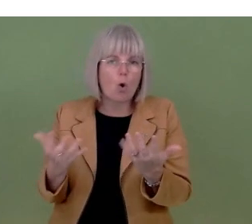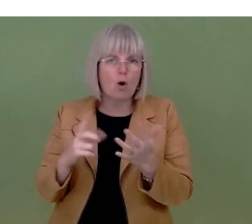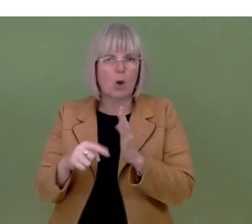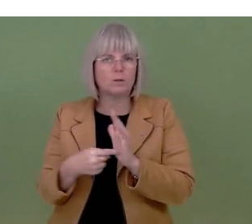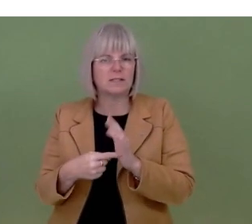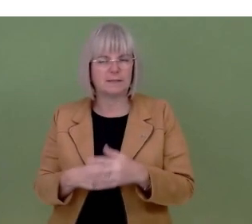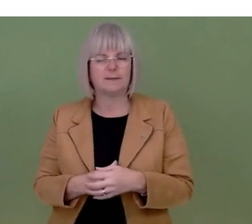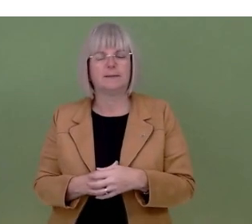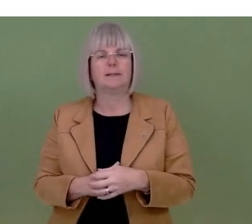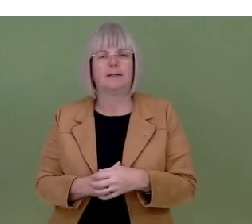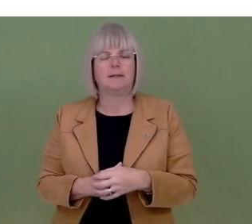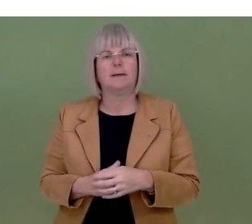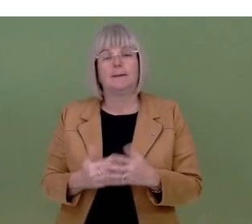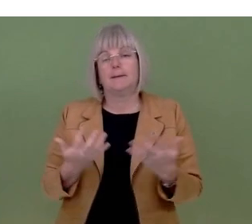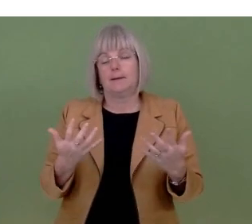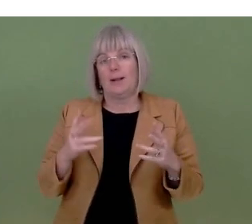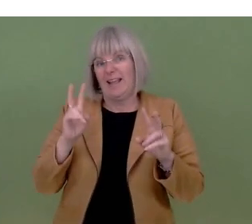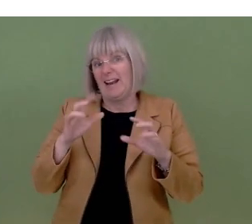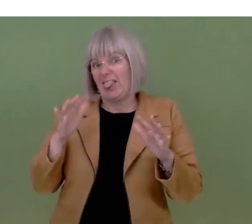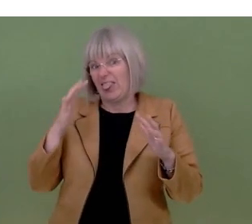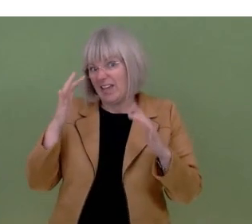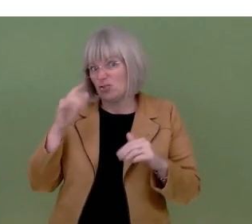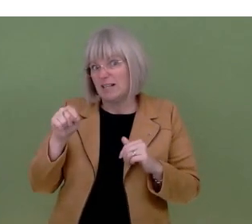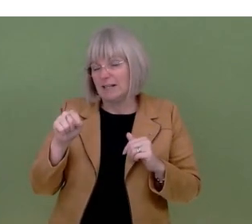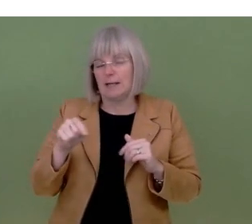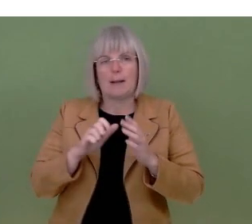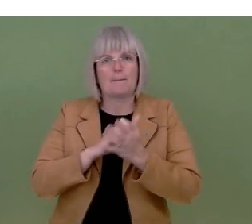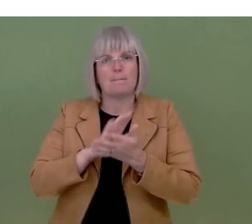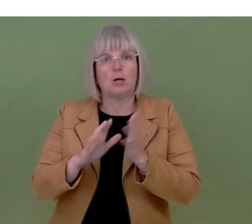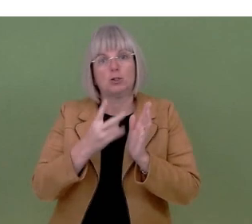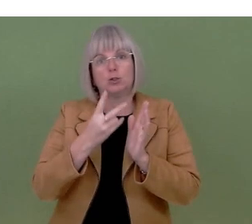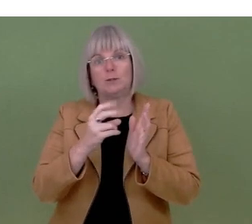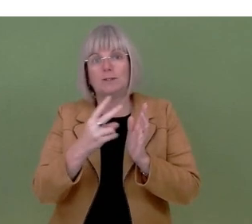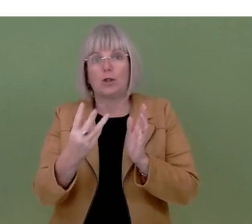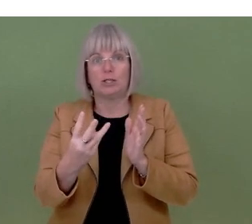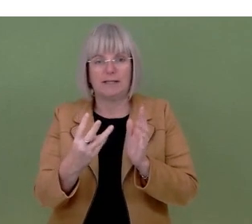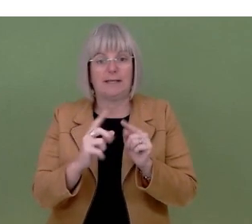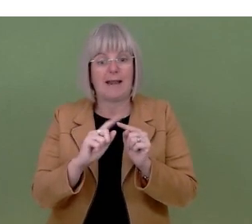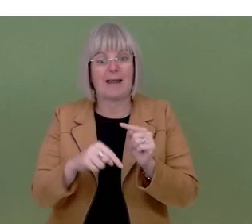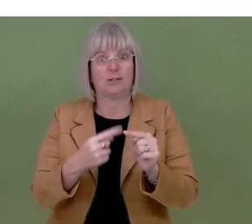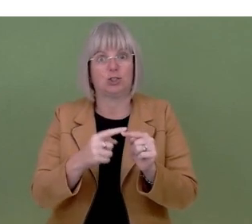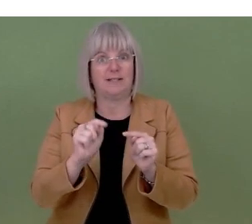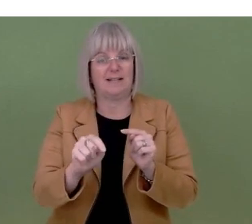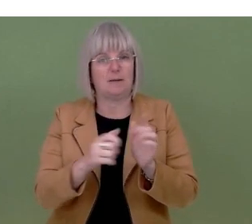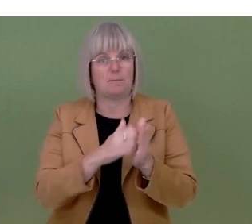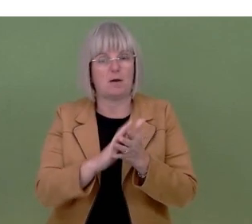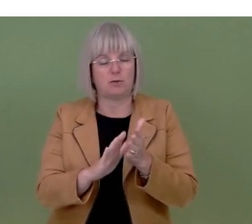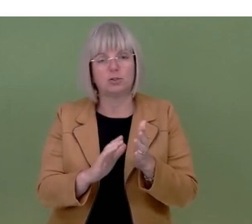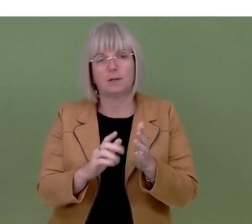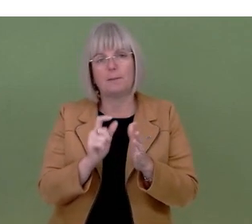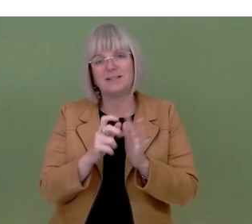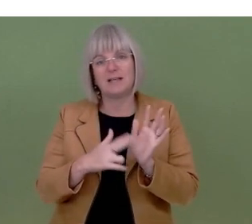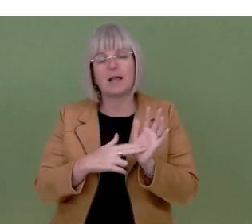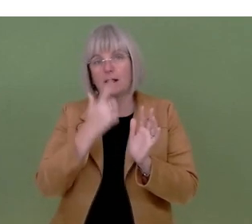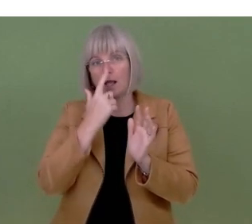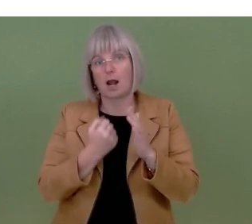in theory, by March 2023, so next year, PCNs can have up to 3 mental health practitioners working within their